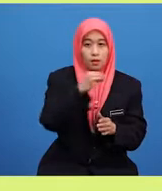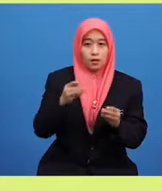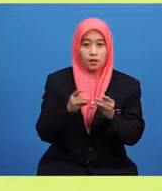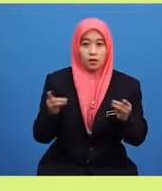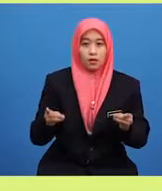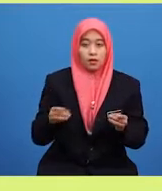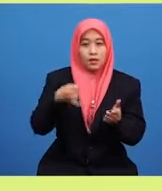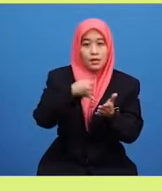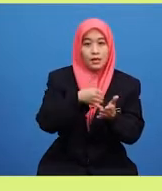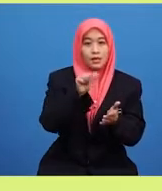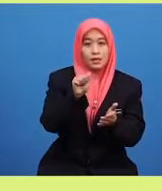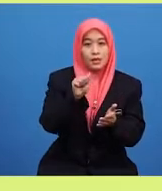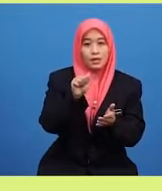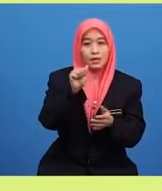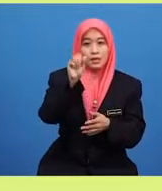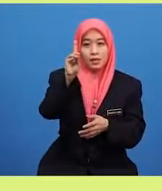It's a...